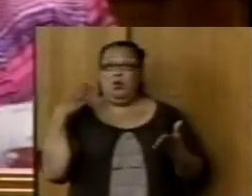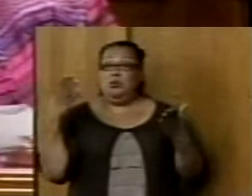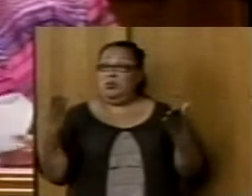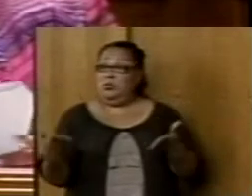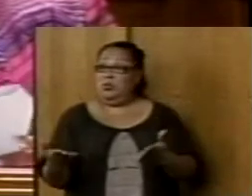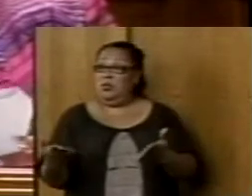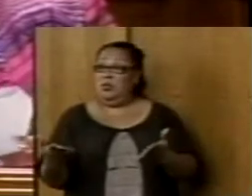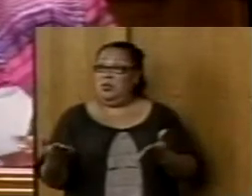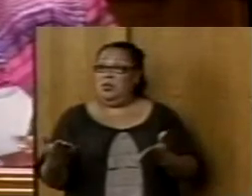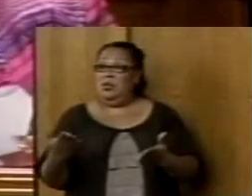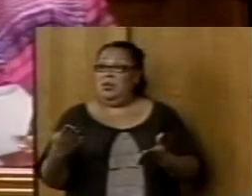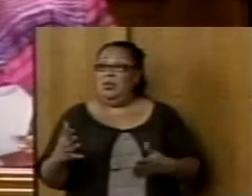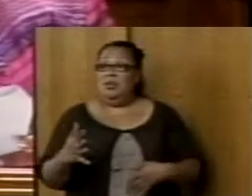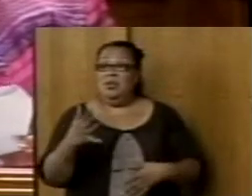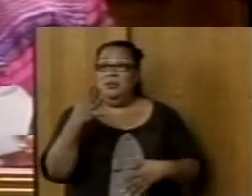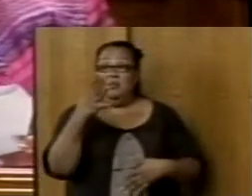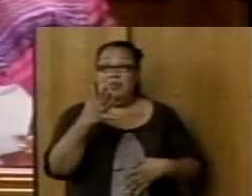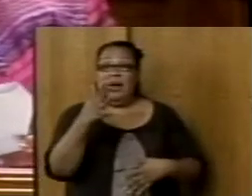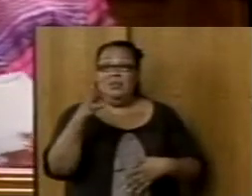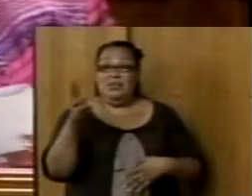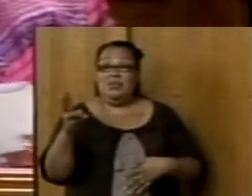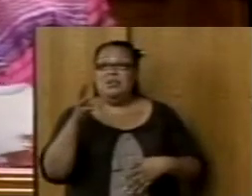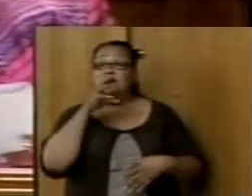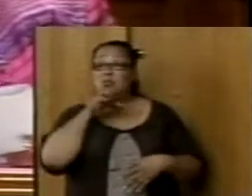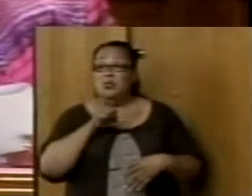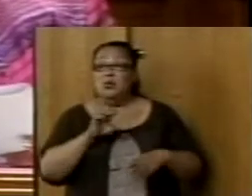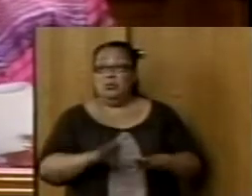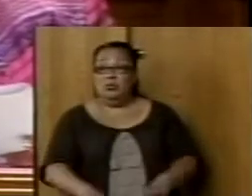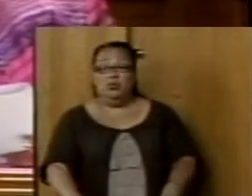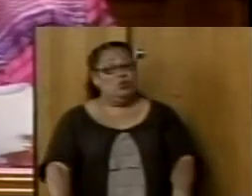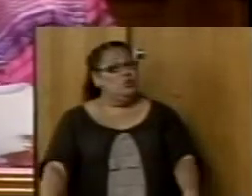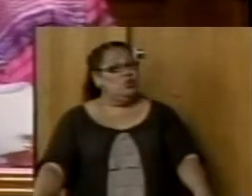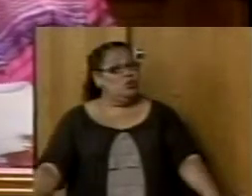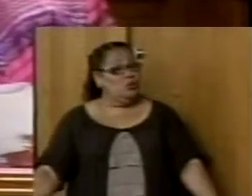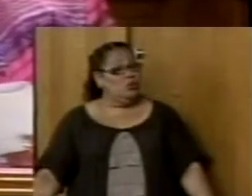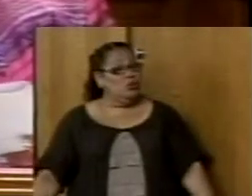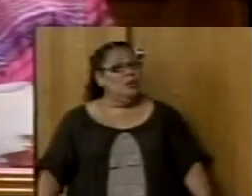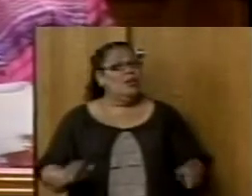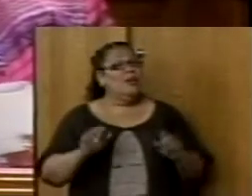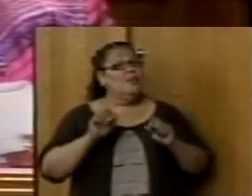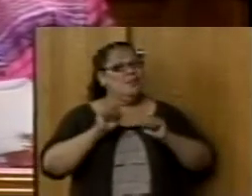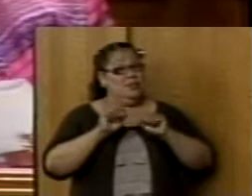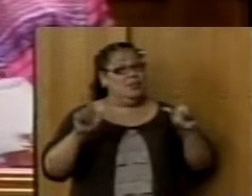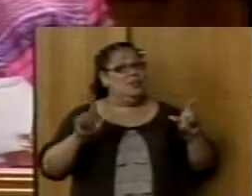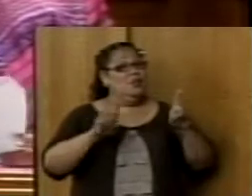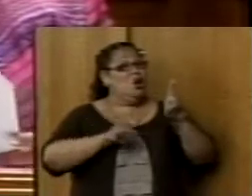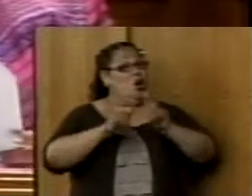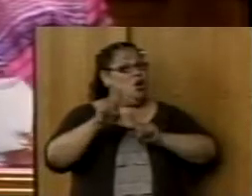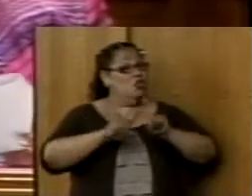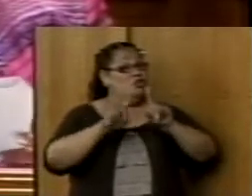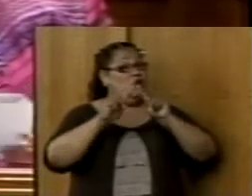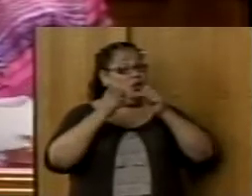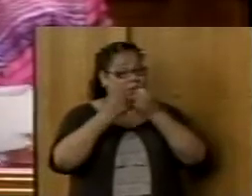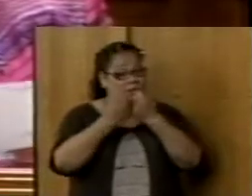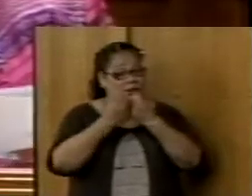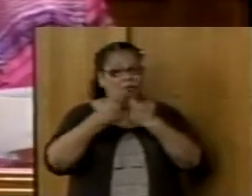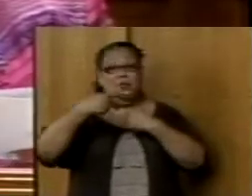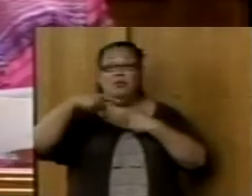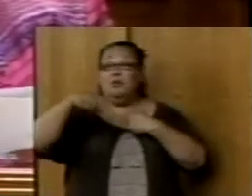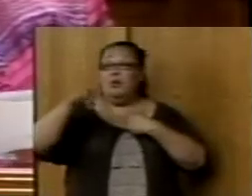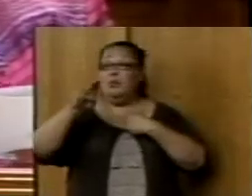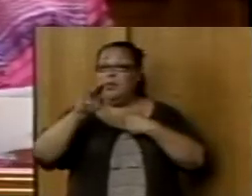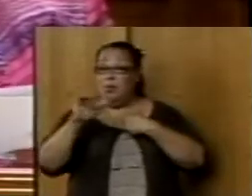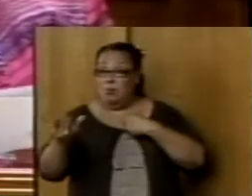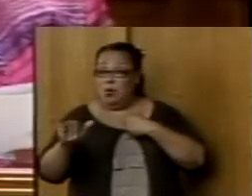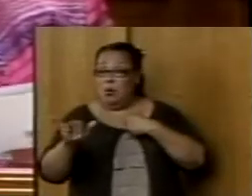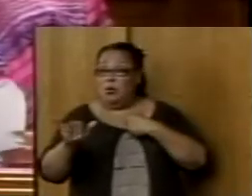this team. These are 5 and 6-year-old children. This is the all-star team from the Brownsville Pony Baseball League.